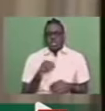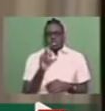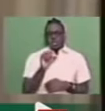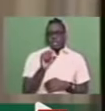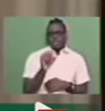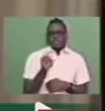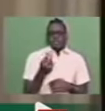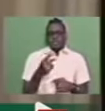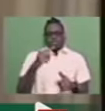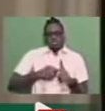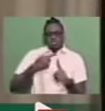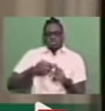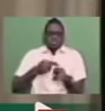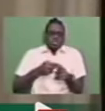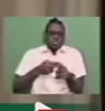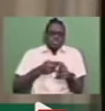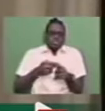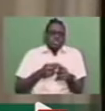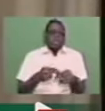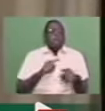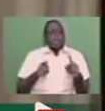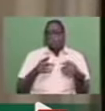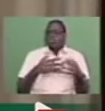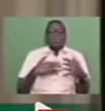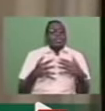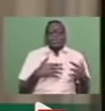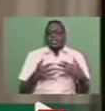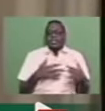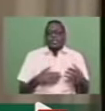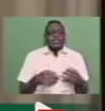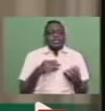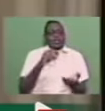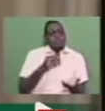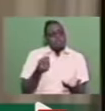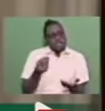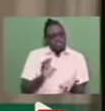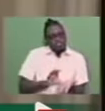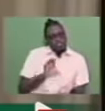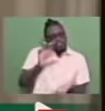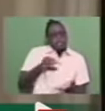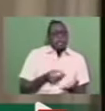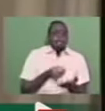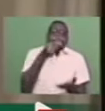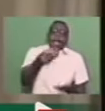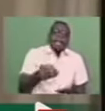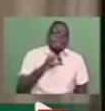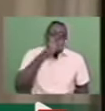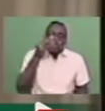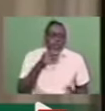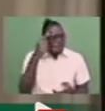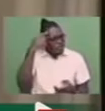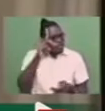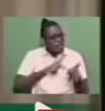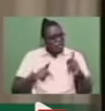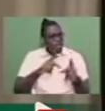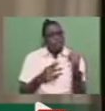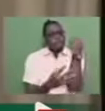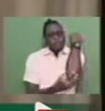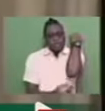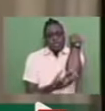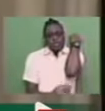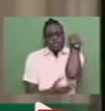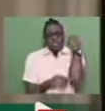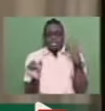supply program for citizens deemed to be in extreme need, as the lady with the placard I